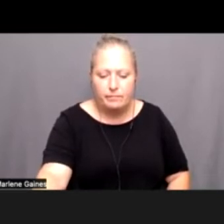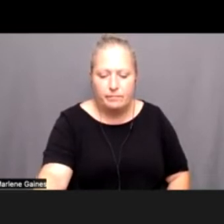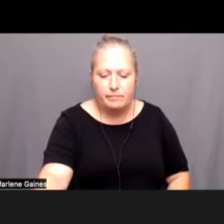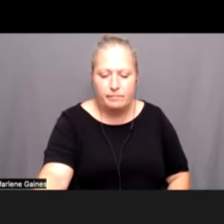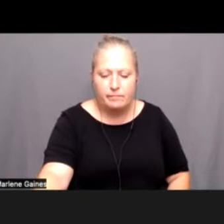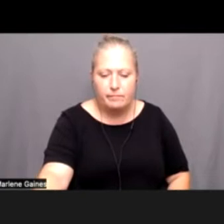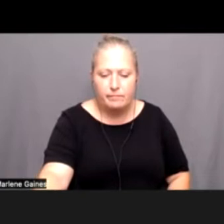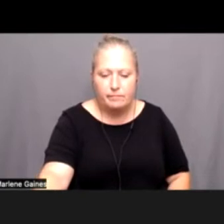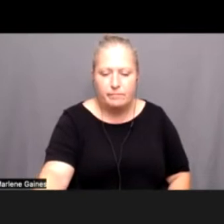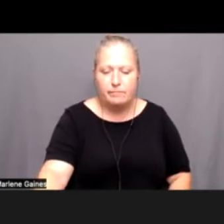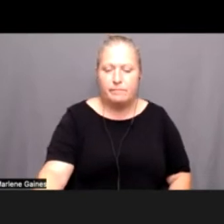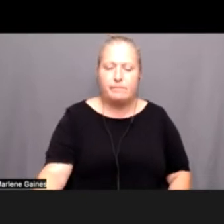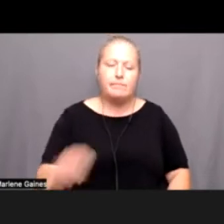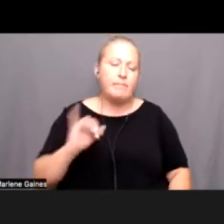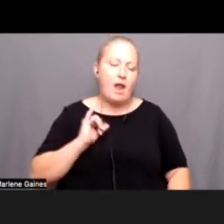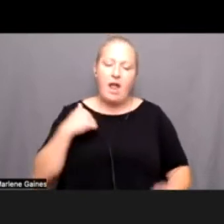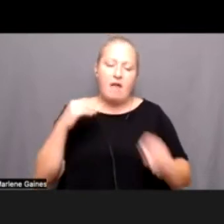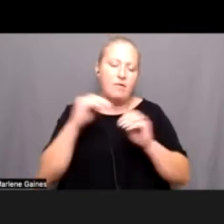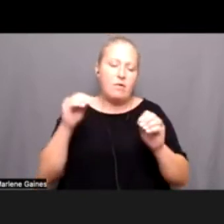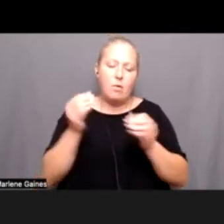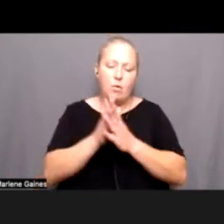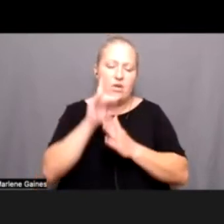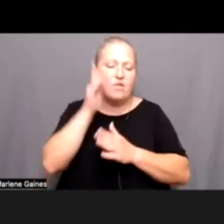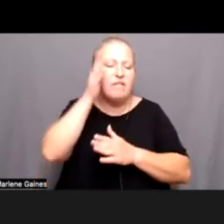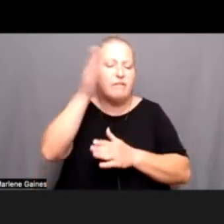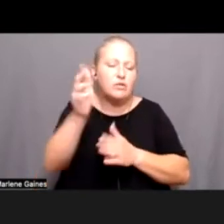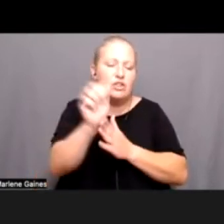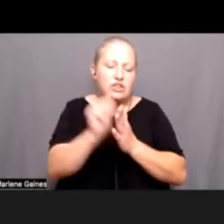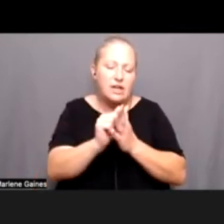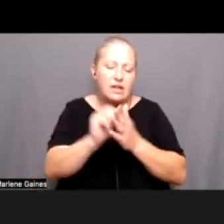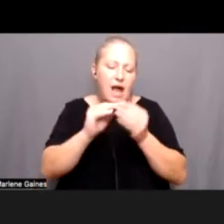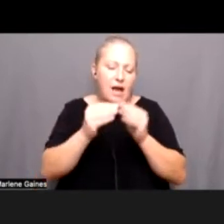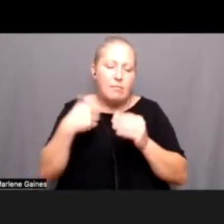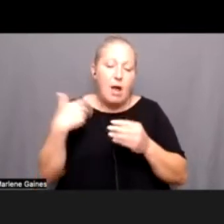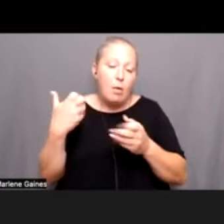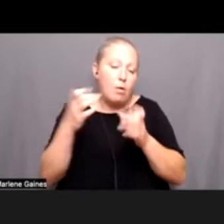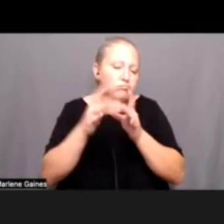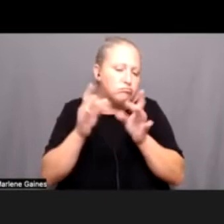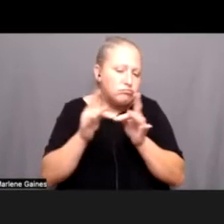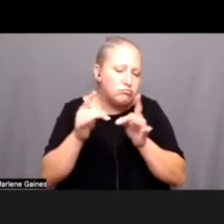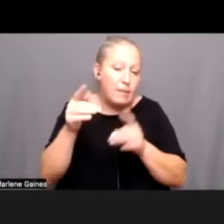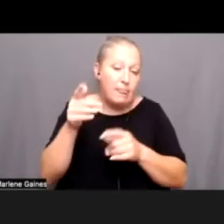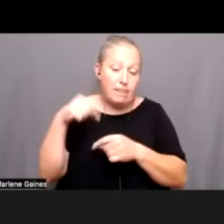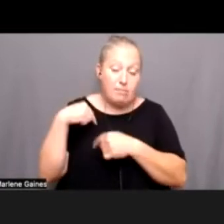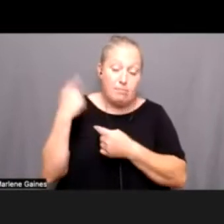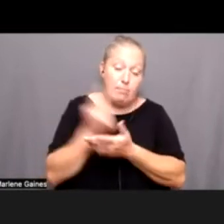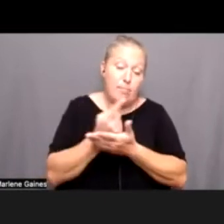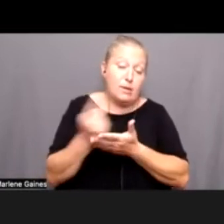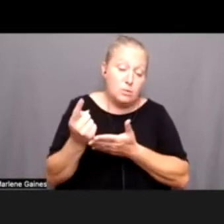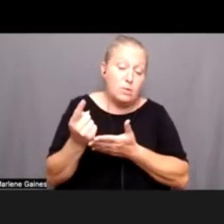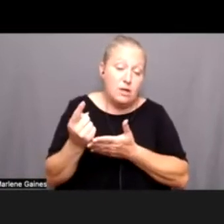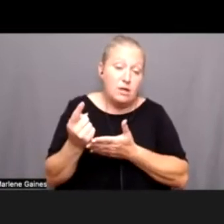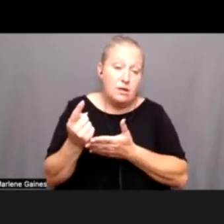I do not have any requests for any future agenda items. I just wanted to make a statement that this past week was